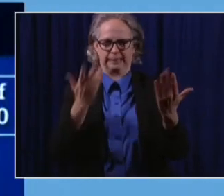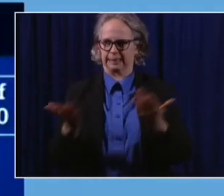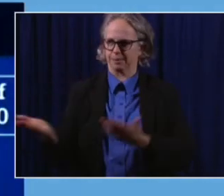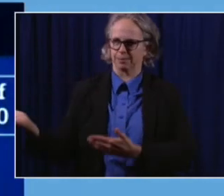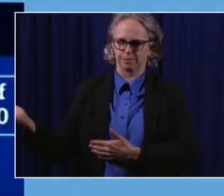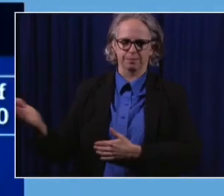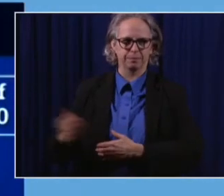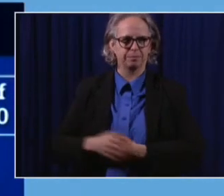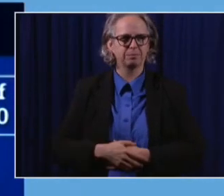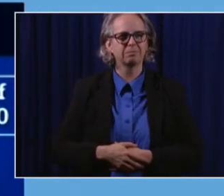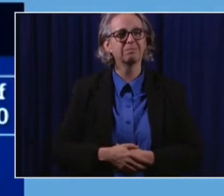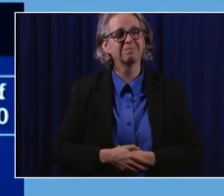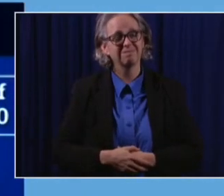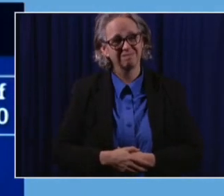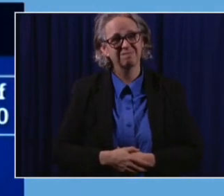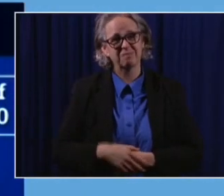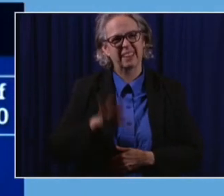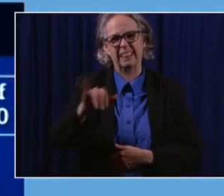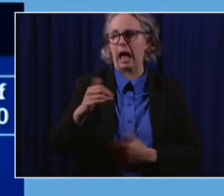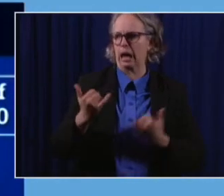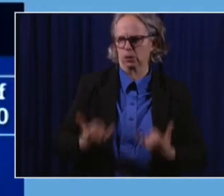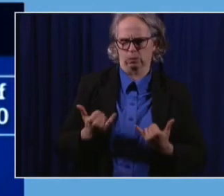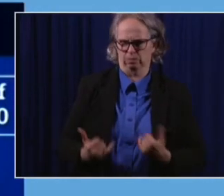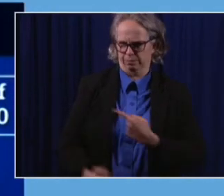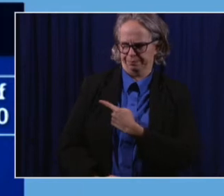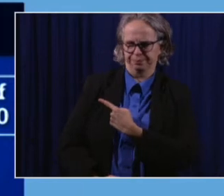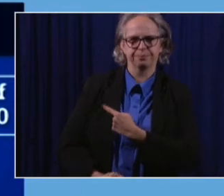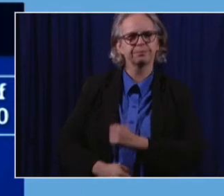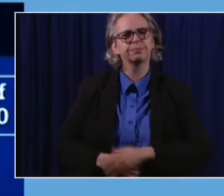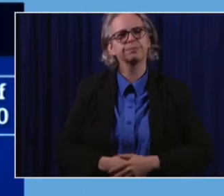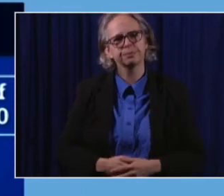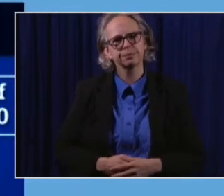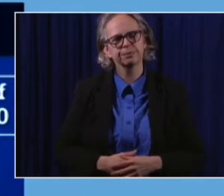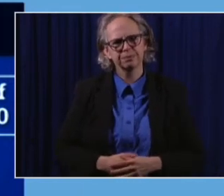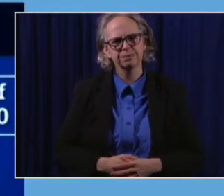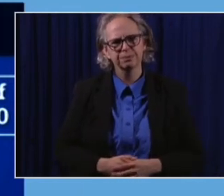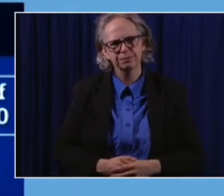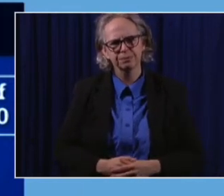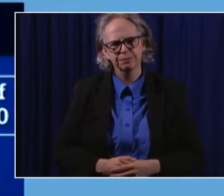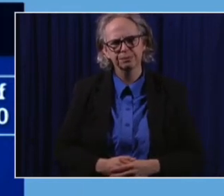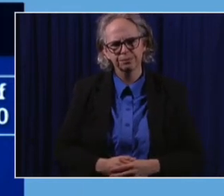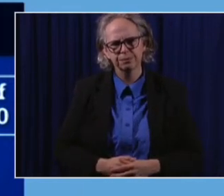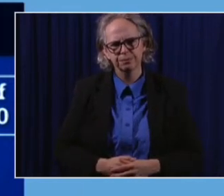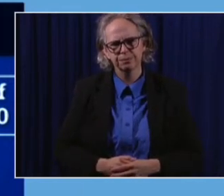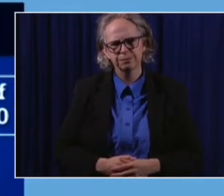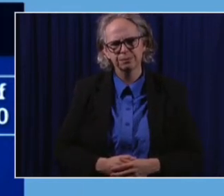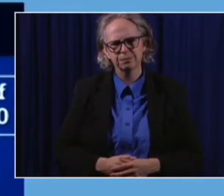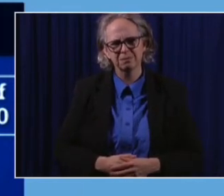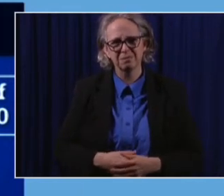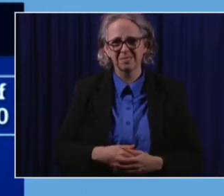So this is what we're looking at today. And again,